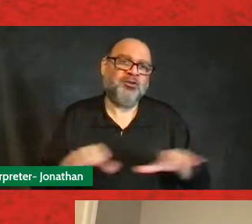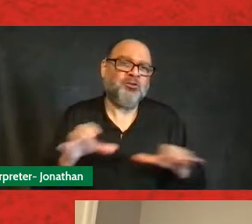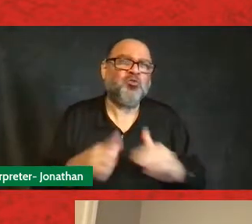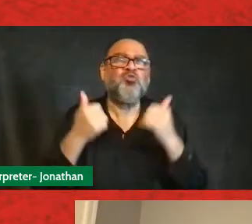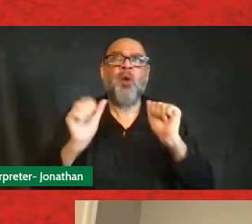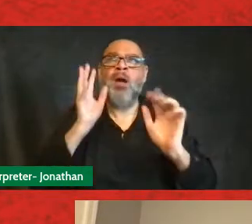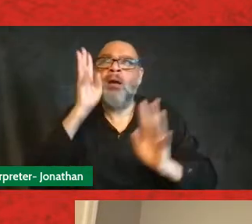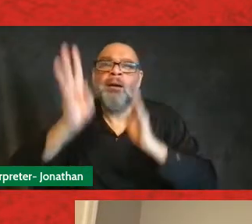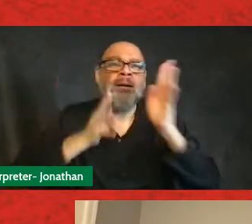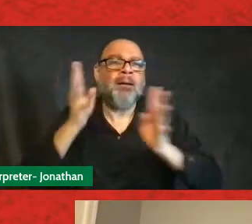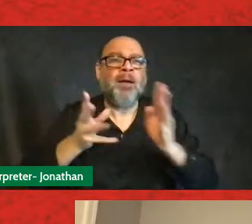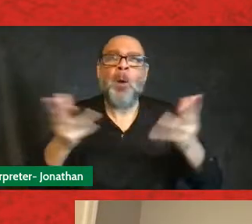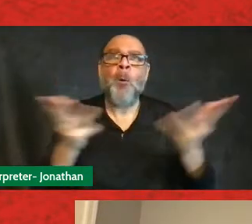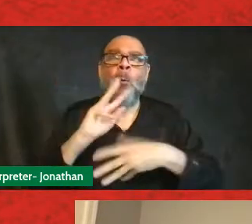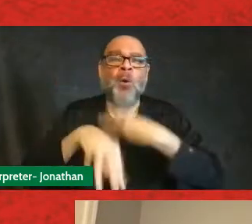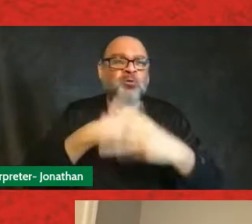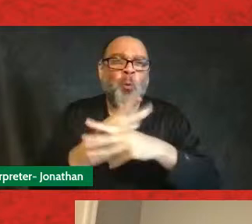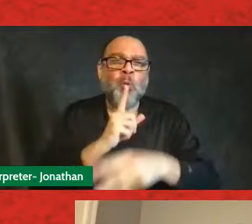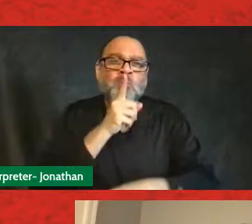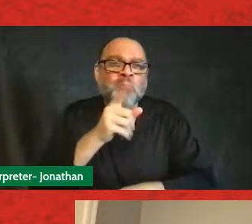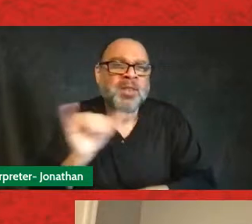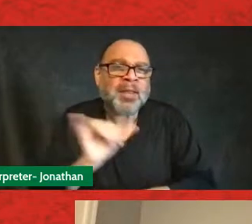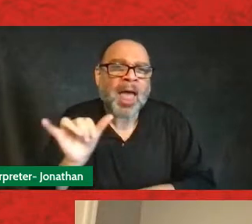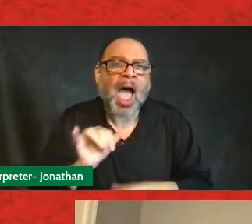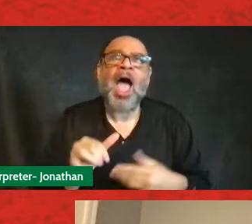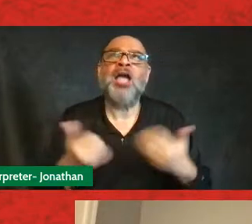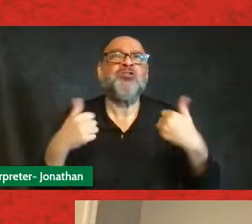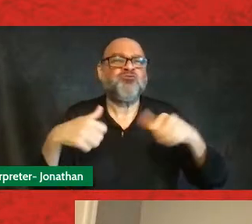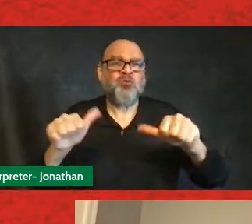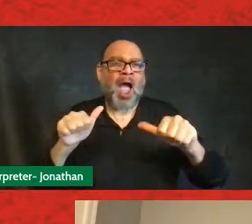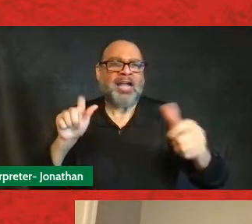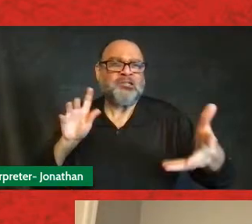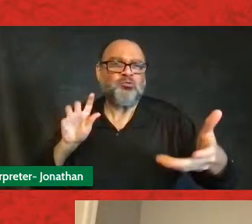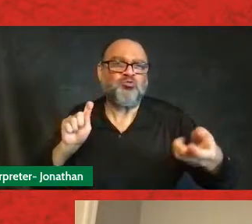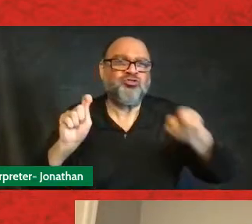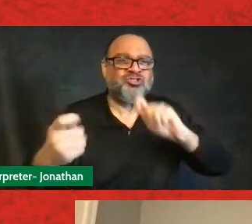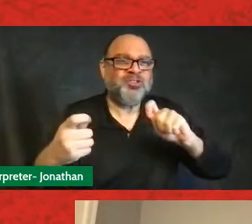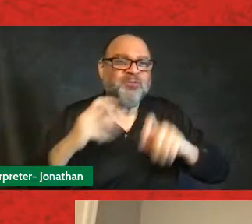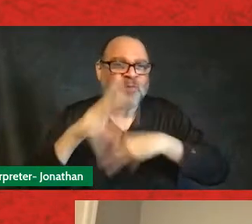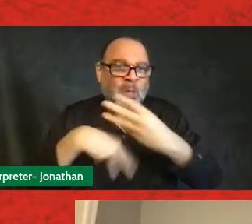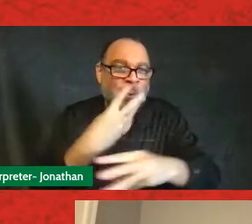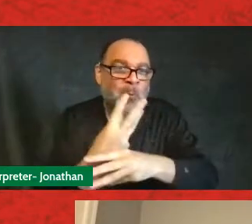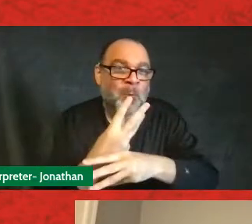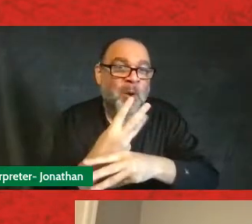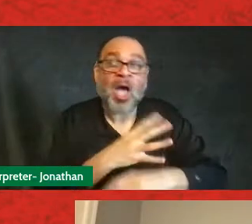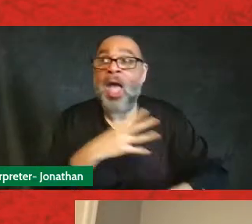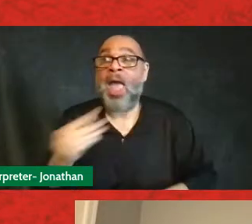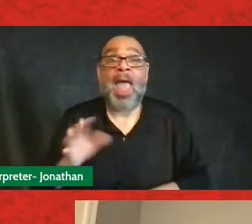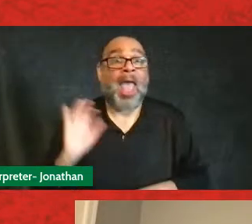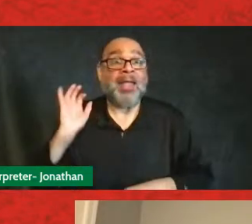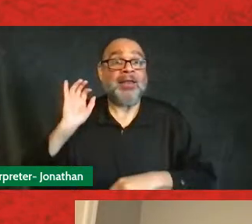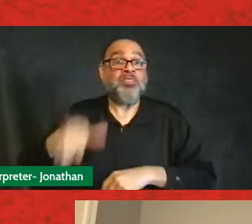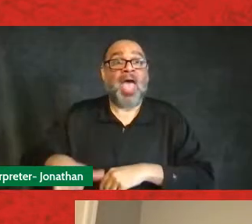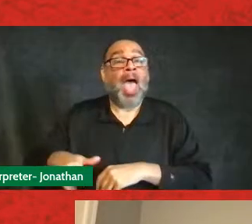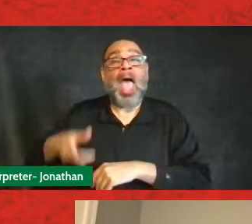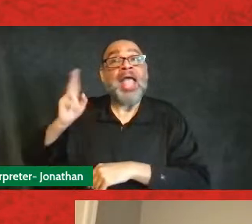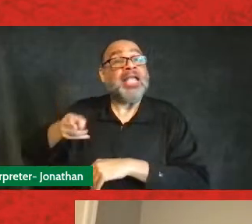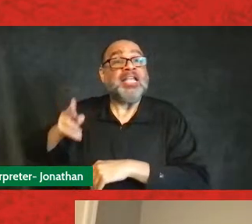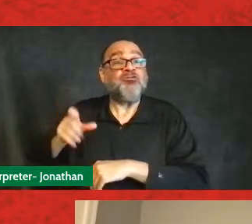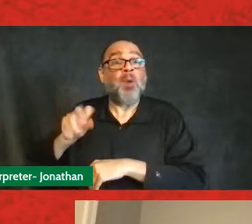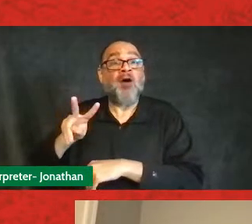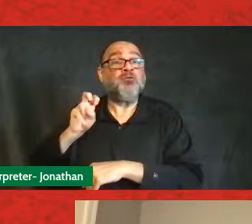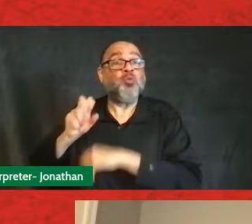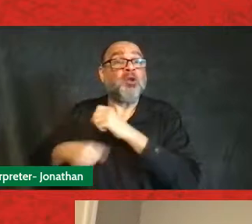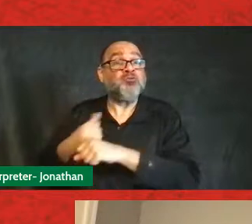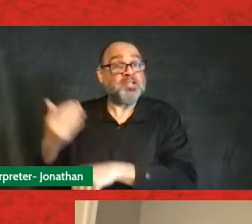world, trying to reflect the world, trying to remake the world, and to know that that legacy of 200 years ago